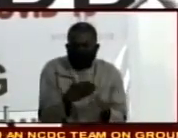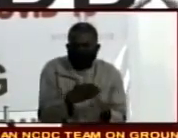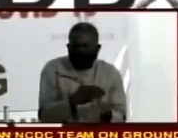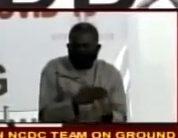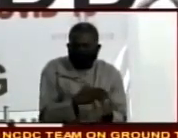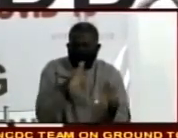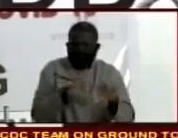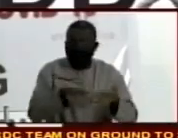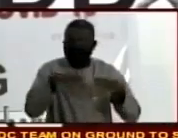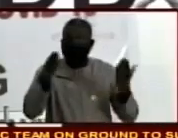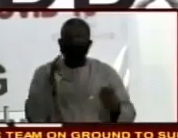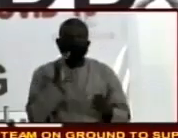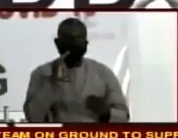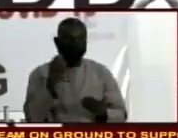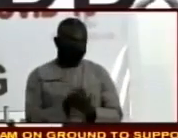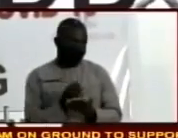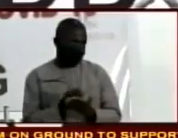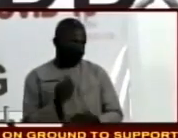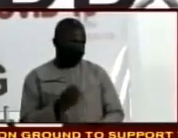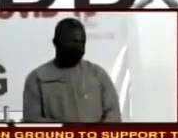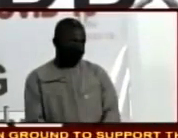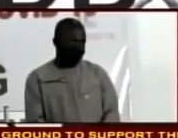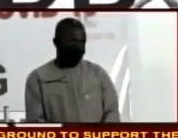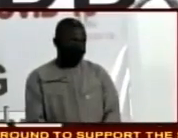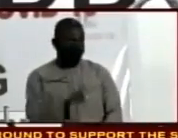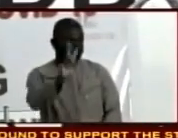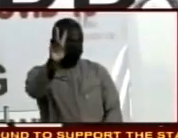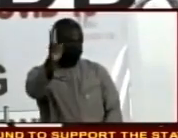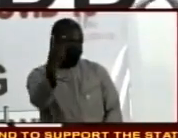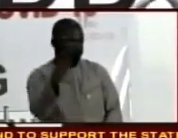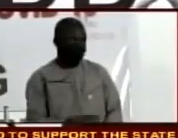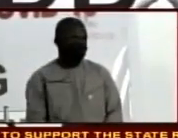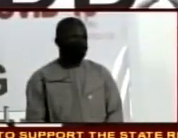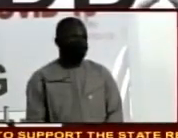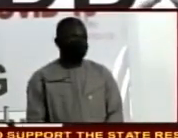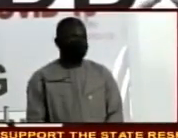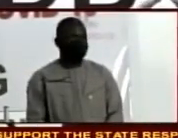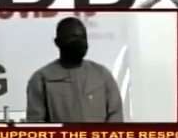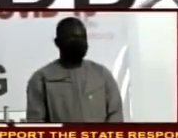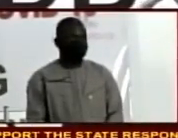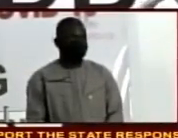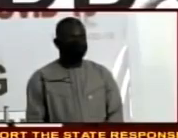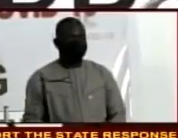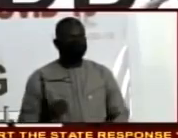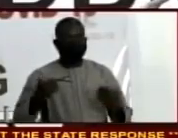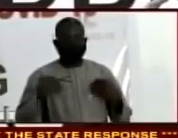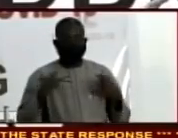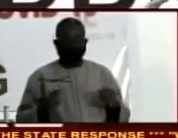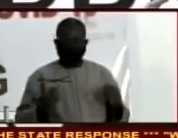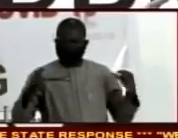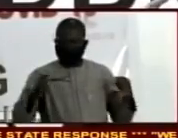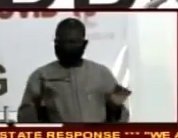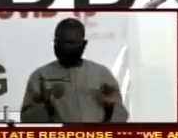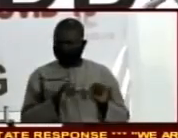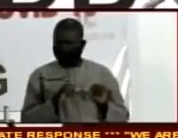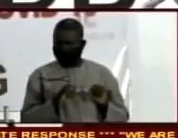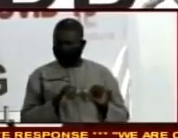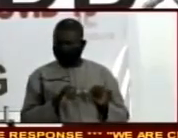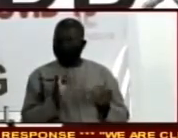Nigerian economy. Secondly, we also had a bundle of measures which